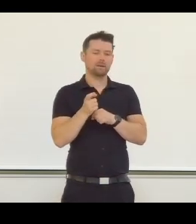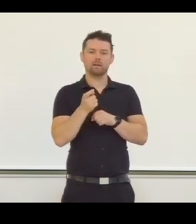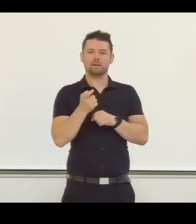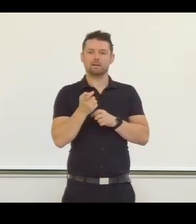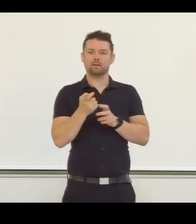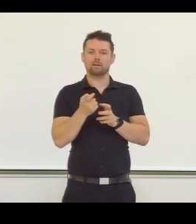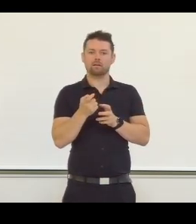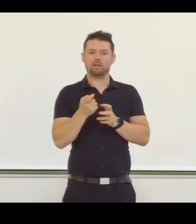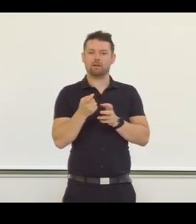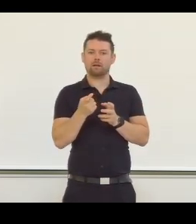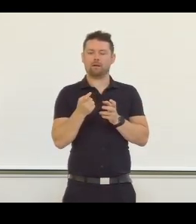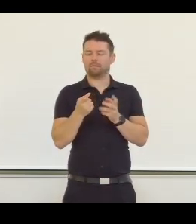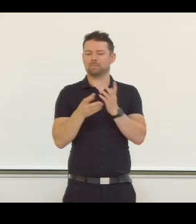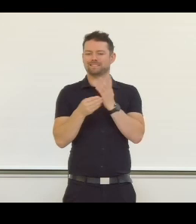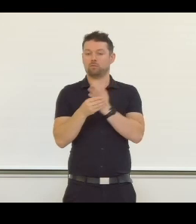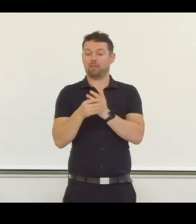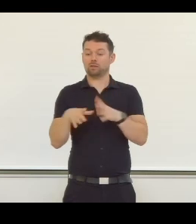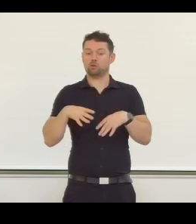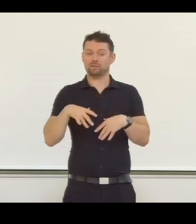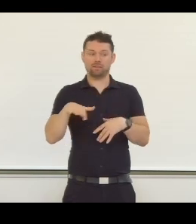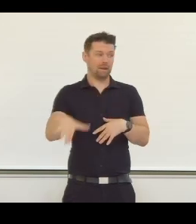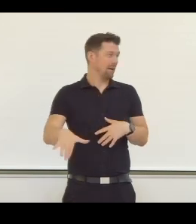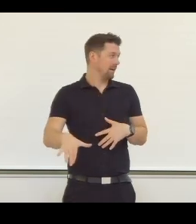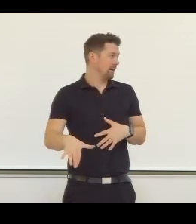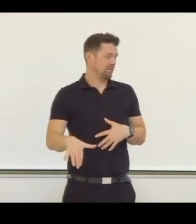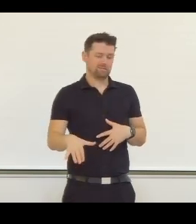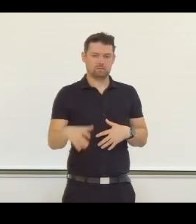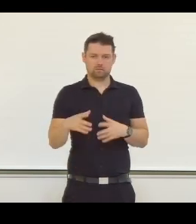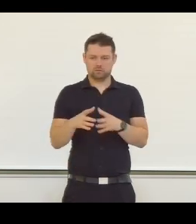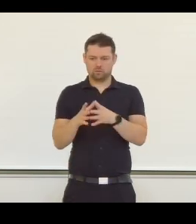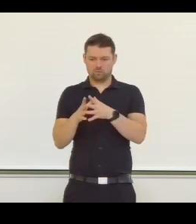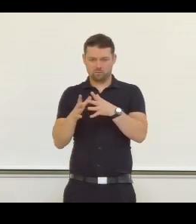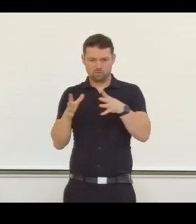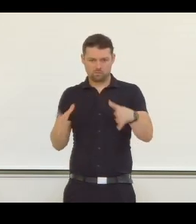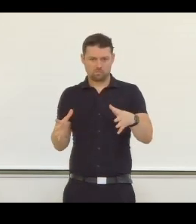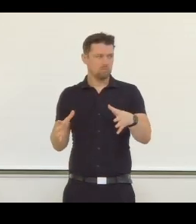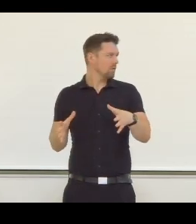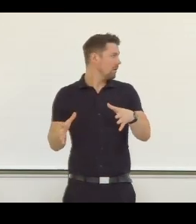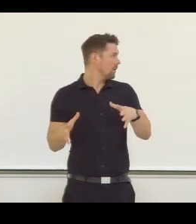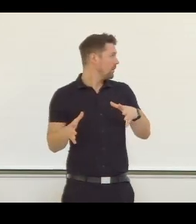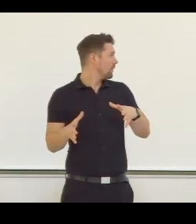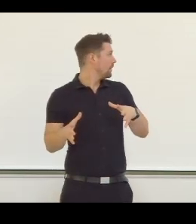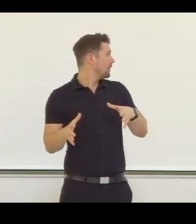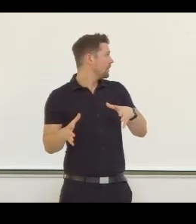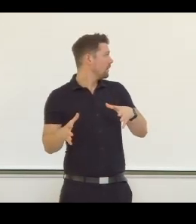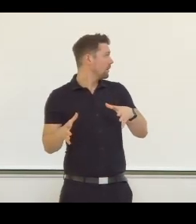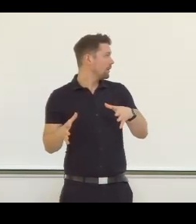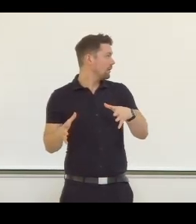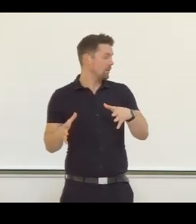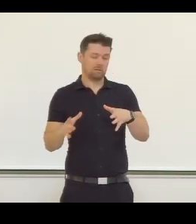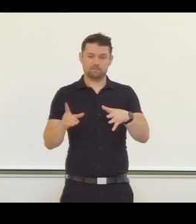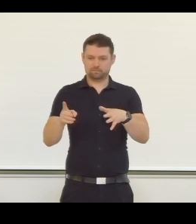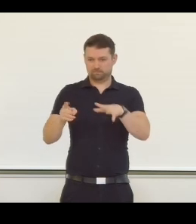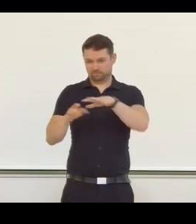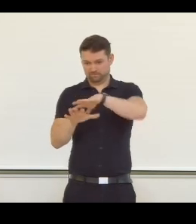in abundance. So a thick wall, essentially, or a big artificial cave made from the regolith that's existing.